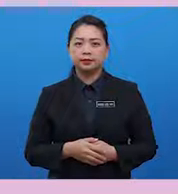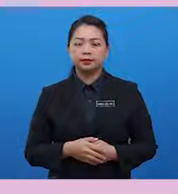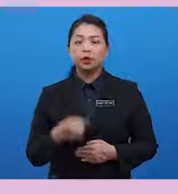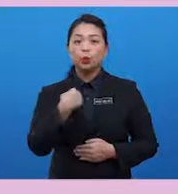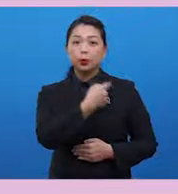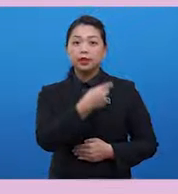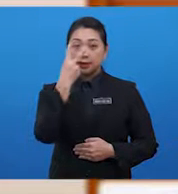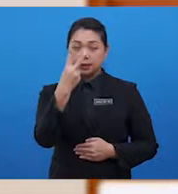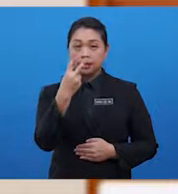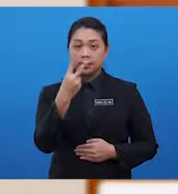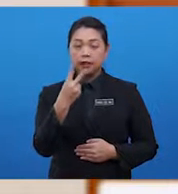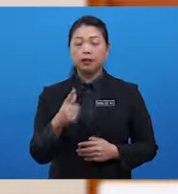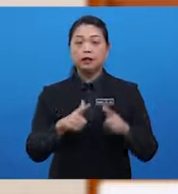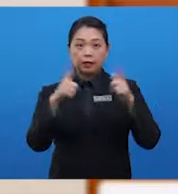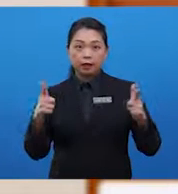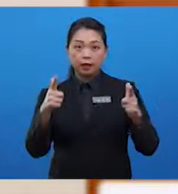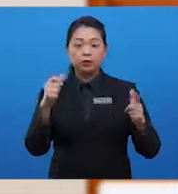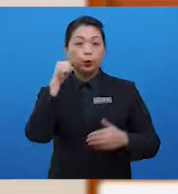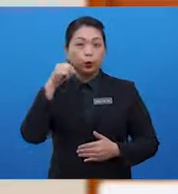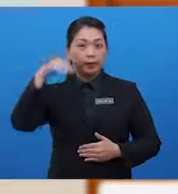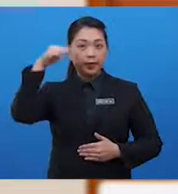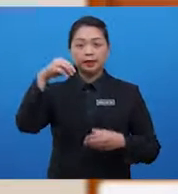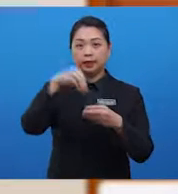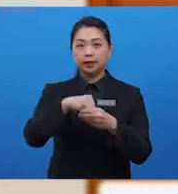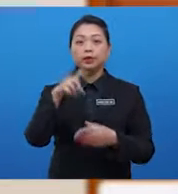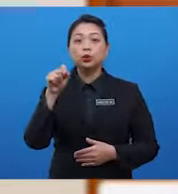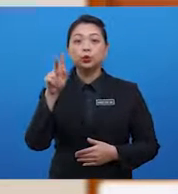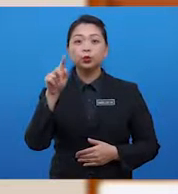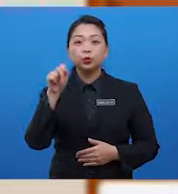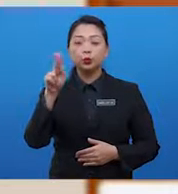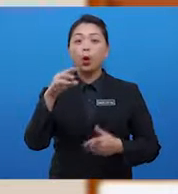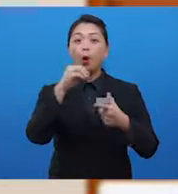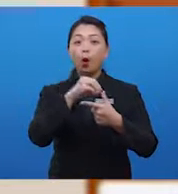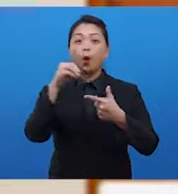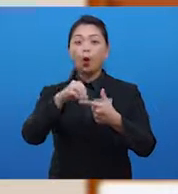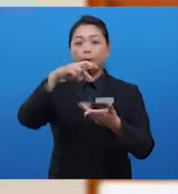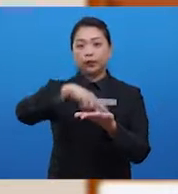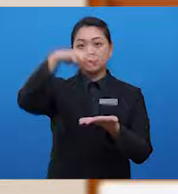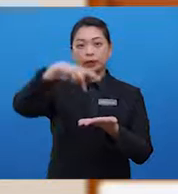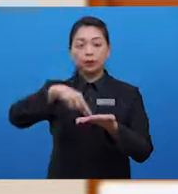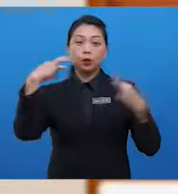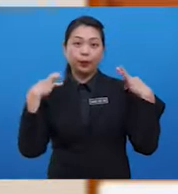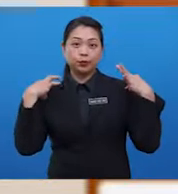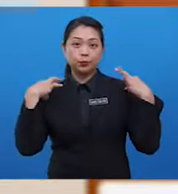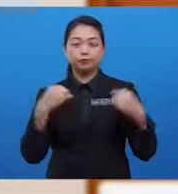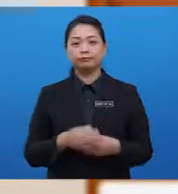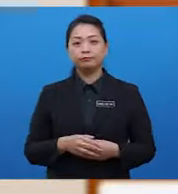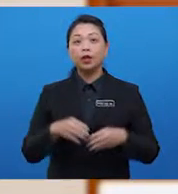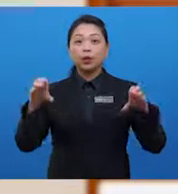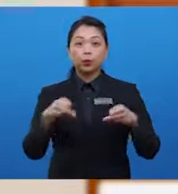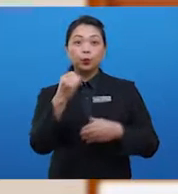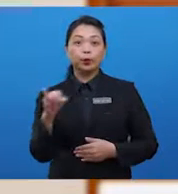We see a rather large woman in a tutu or a ballerina costume doing